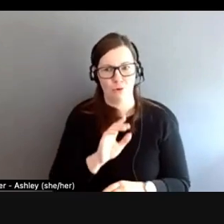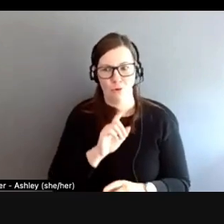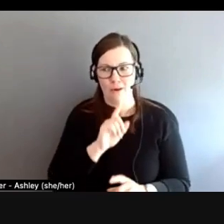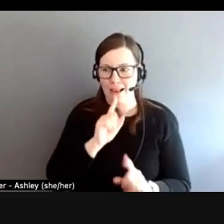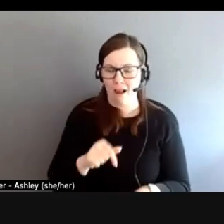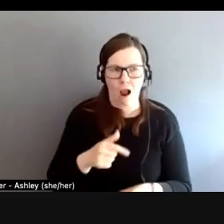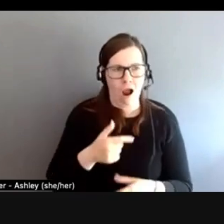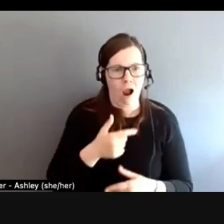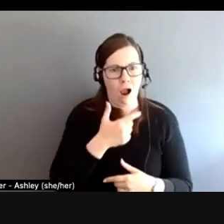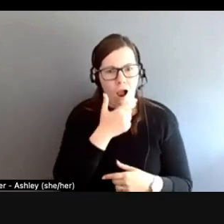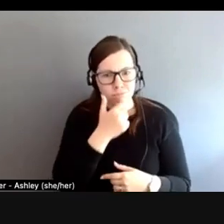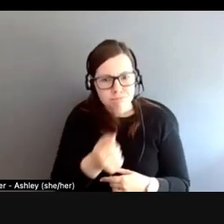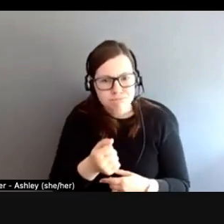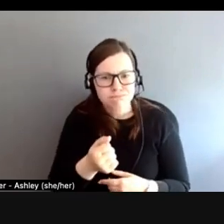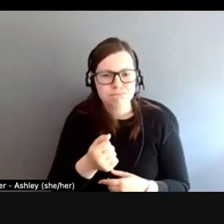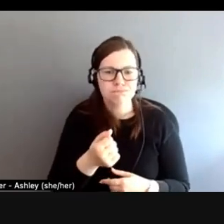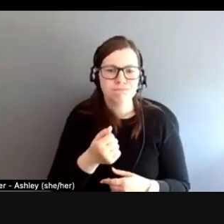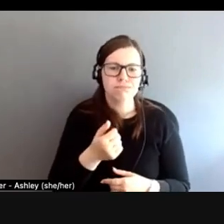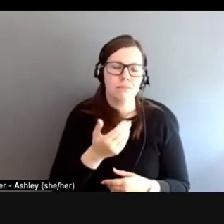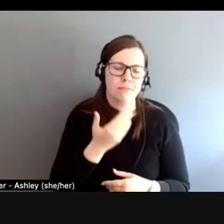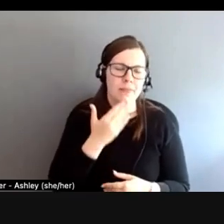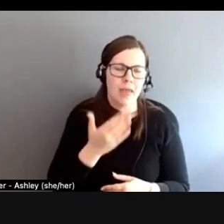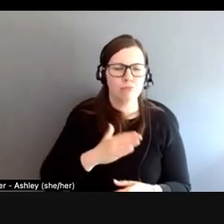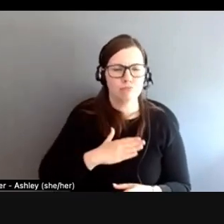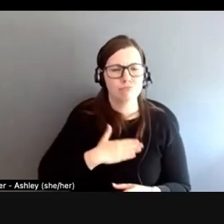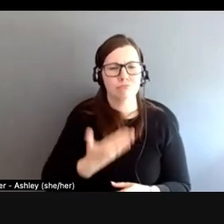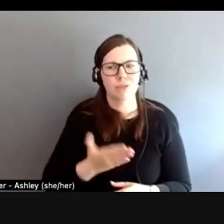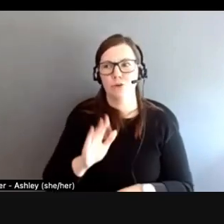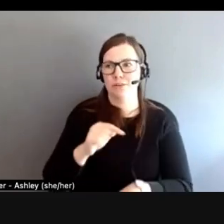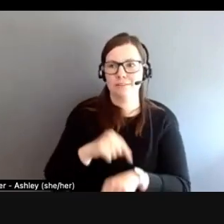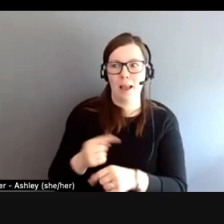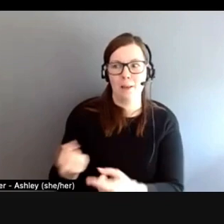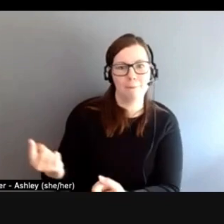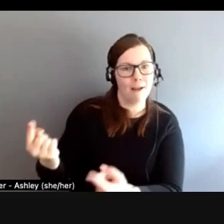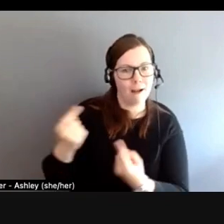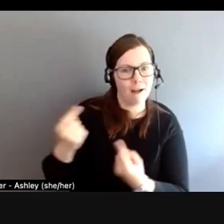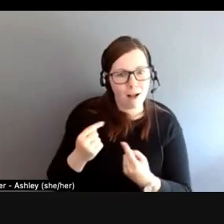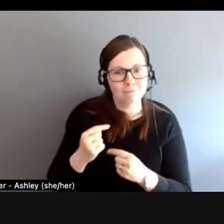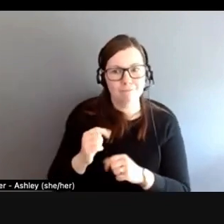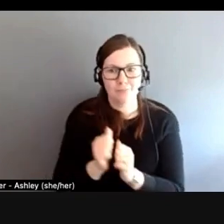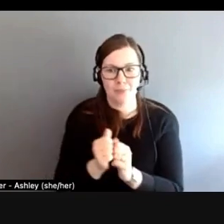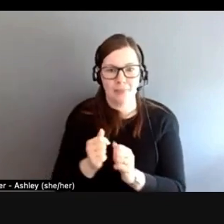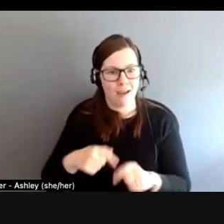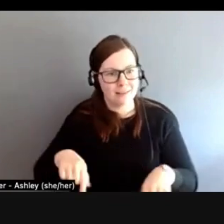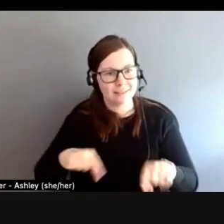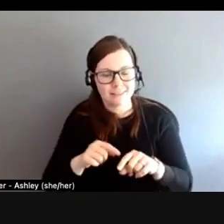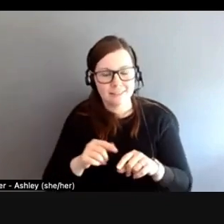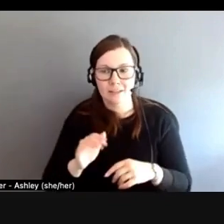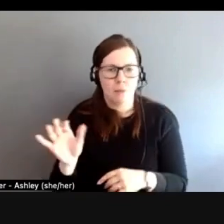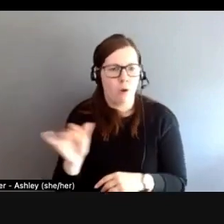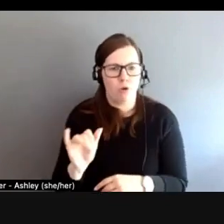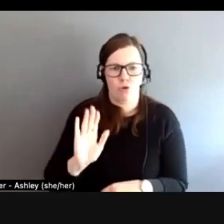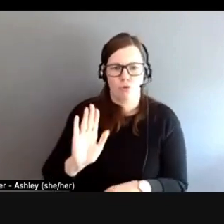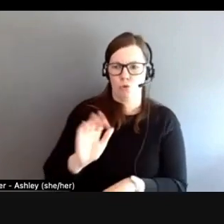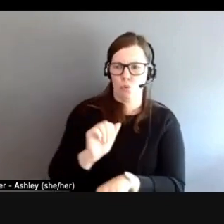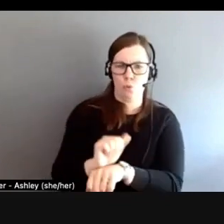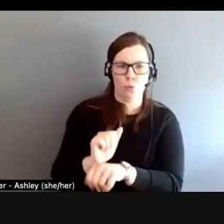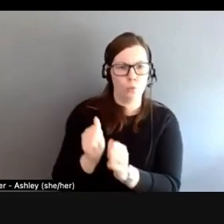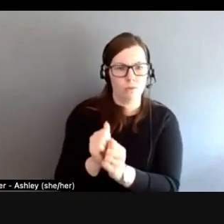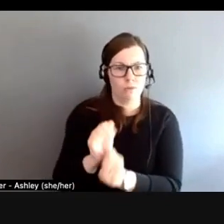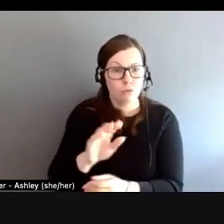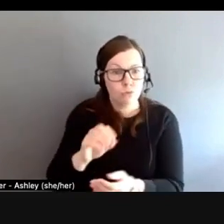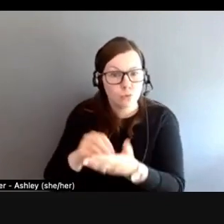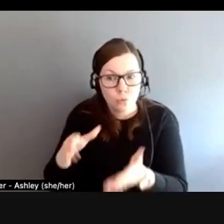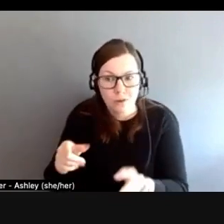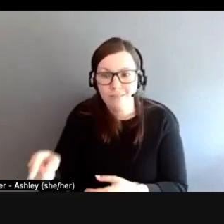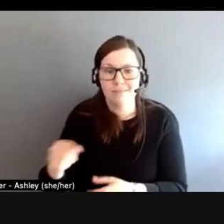again, generous with your time. You're being generous with your time working with learners on these projects that are quite time consuming, and you're being